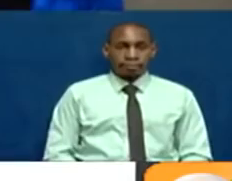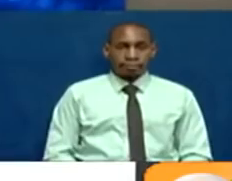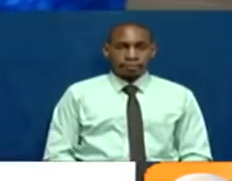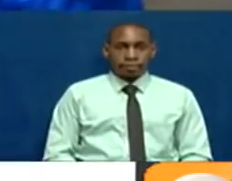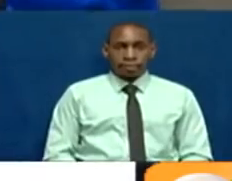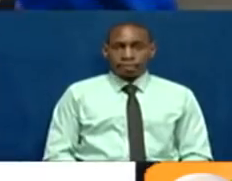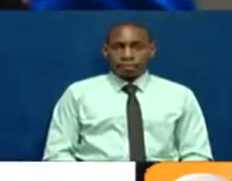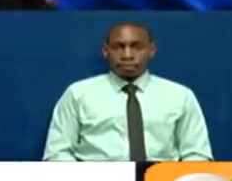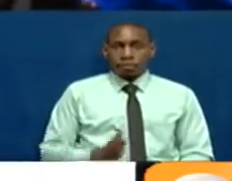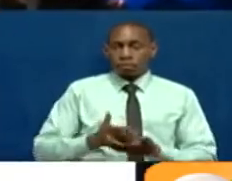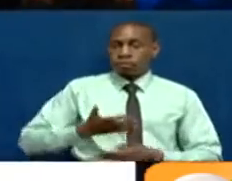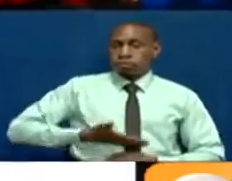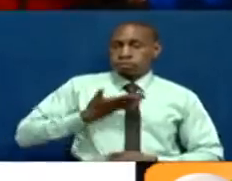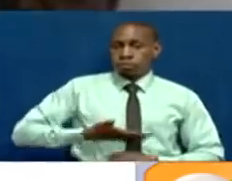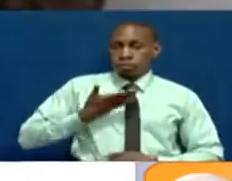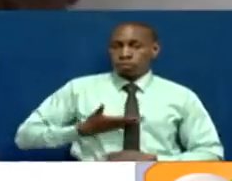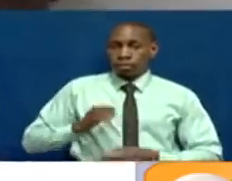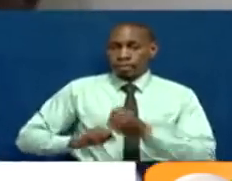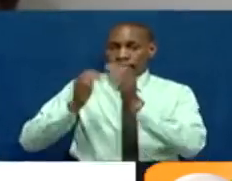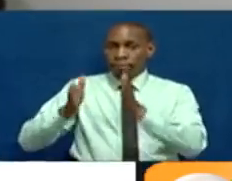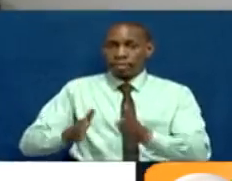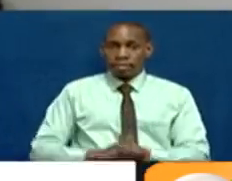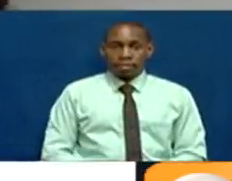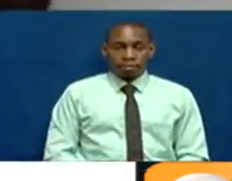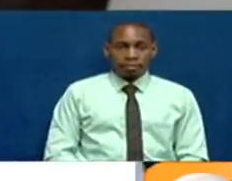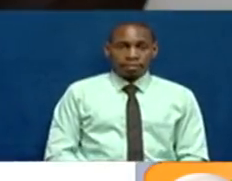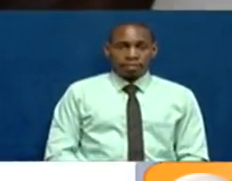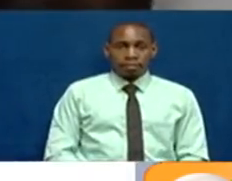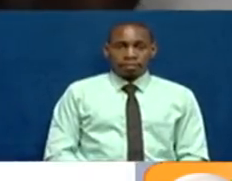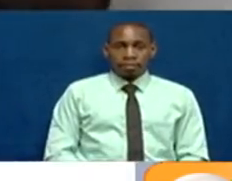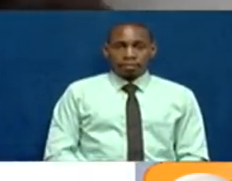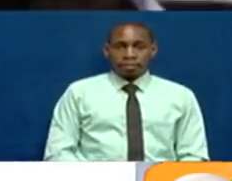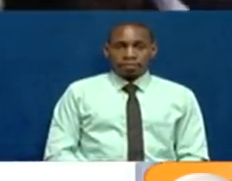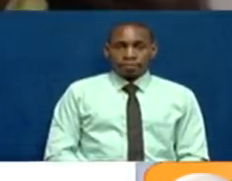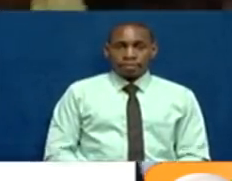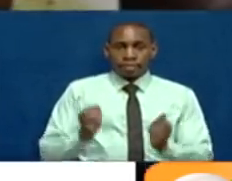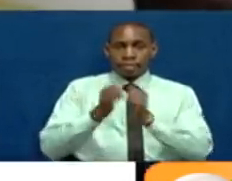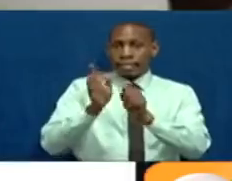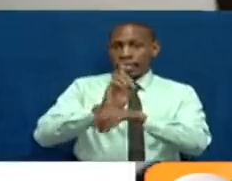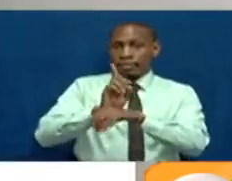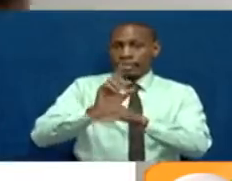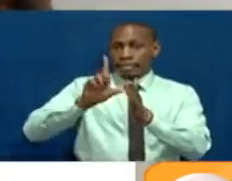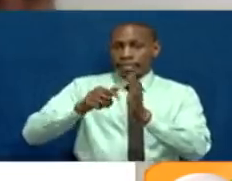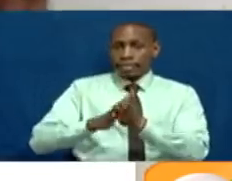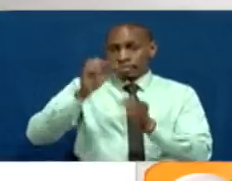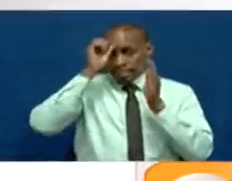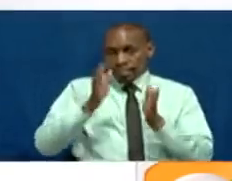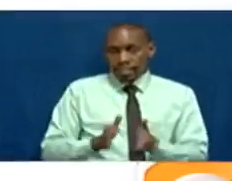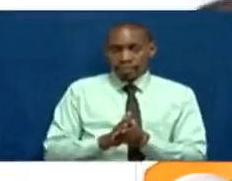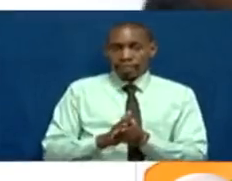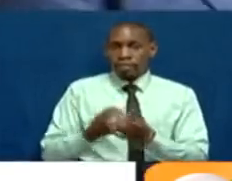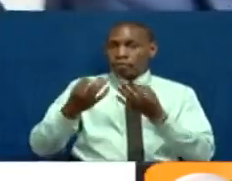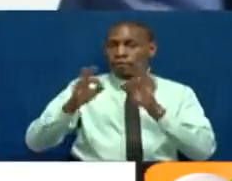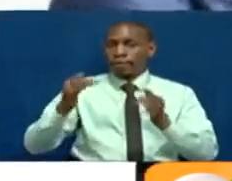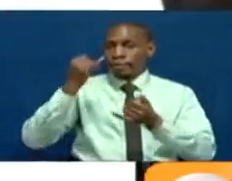It seemed to agitate his supporters. Somebody's locking us in a lift. 10 minutes later, the governor was free